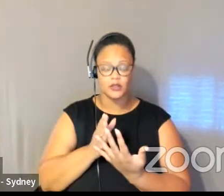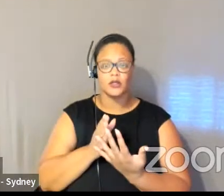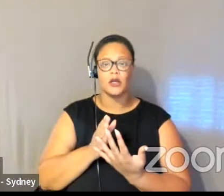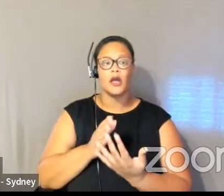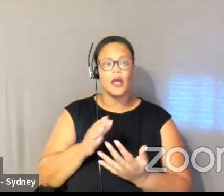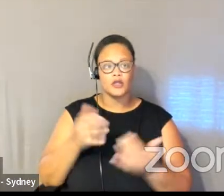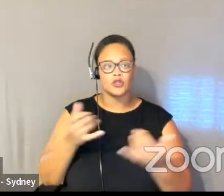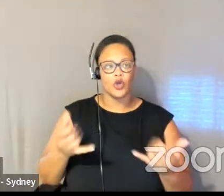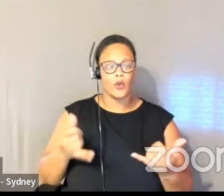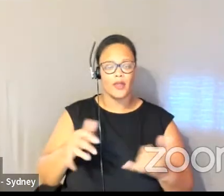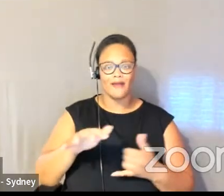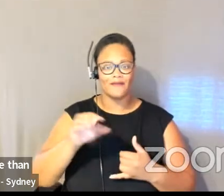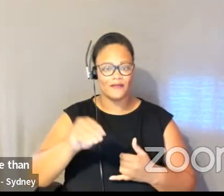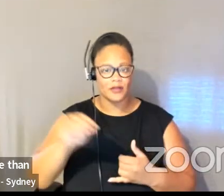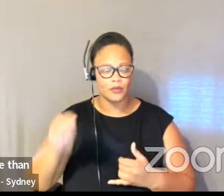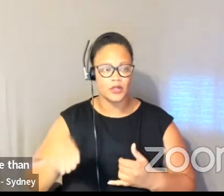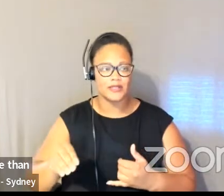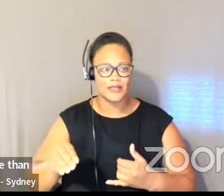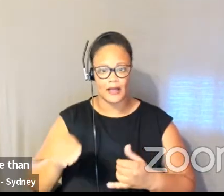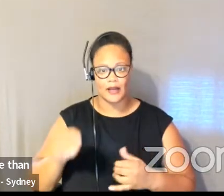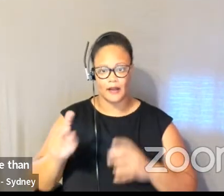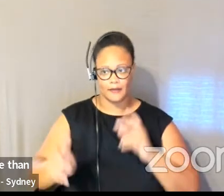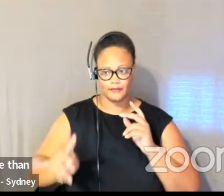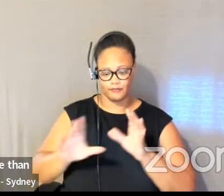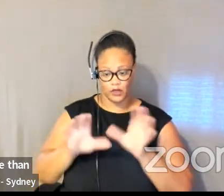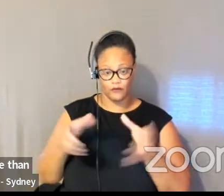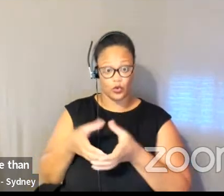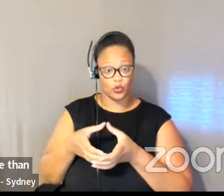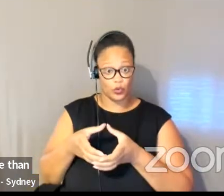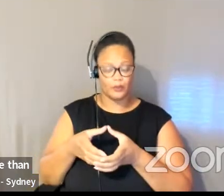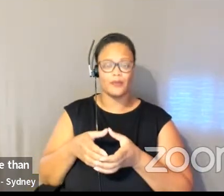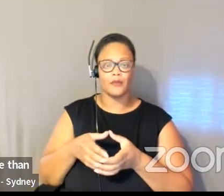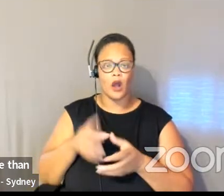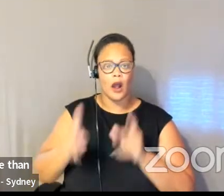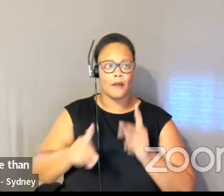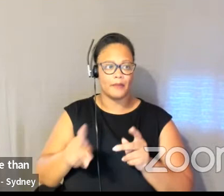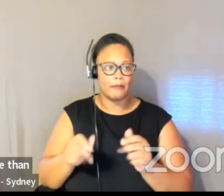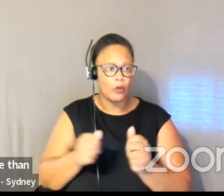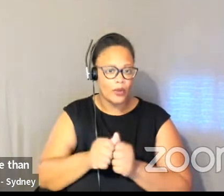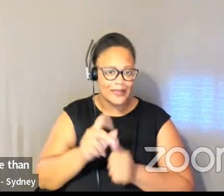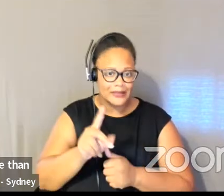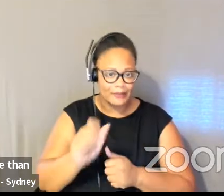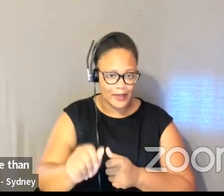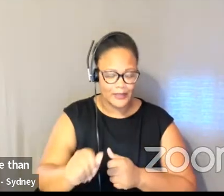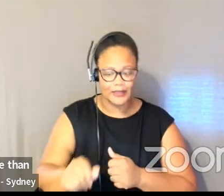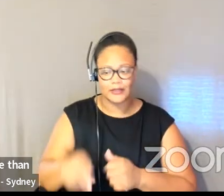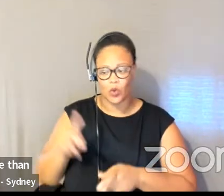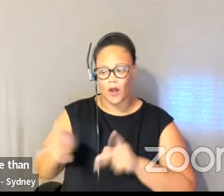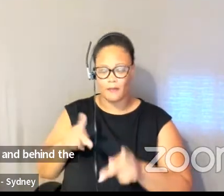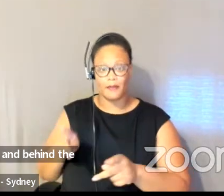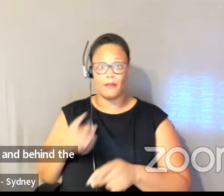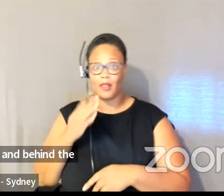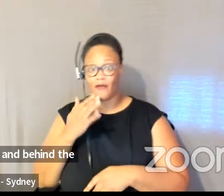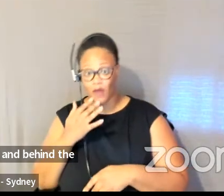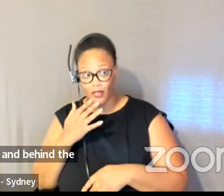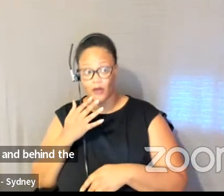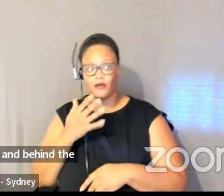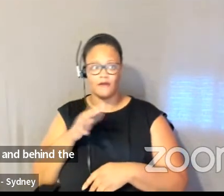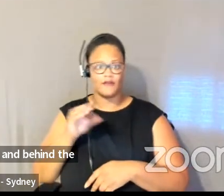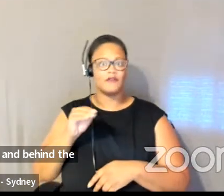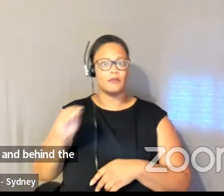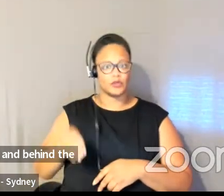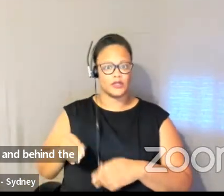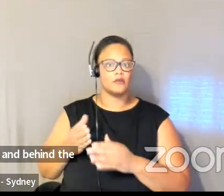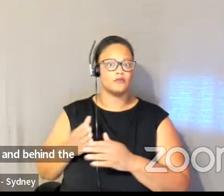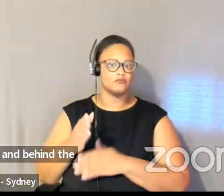front of and behind the camera. Is also more than 50% people of color. And actually the entire core executive team on